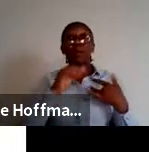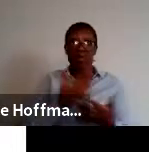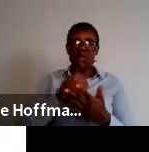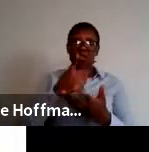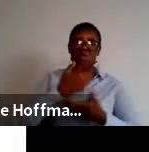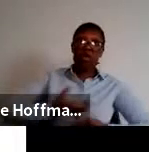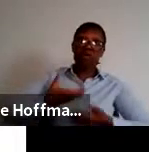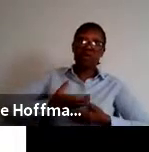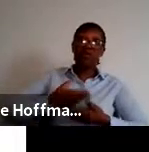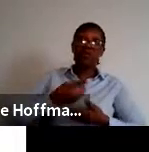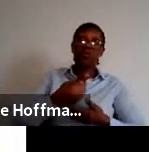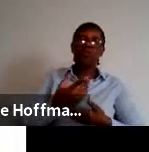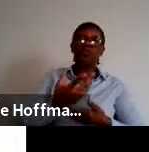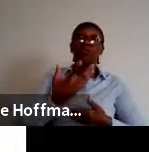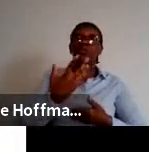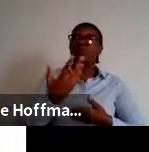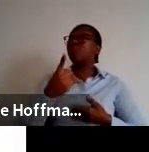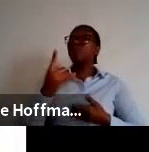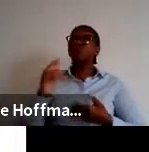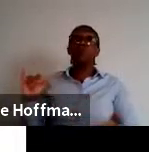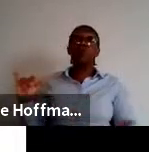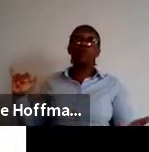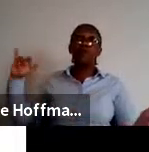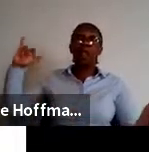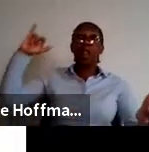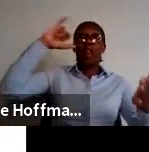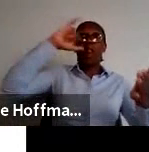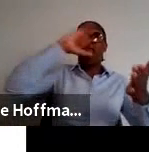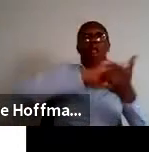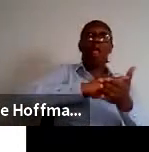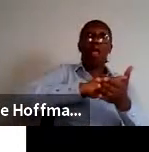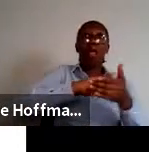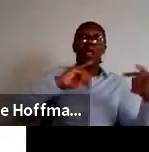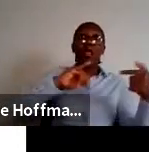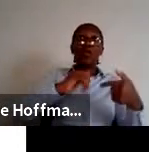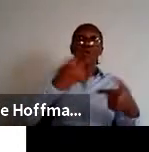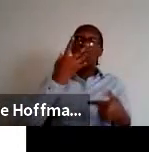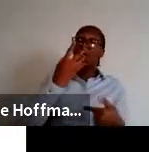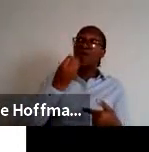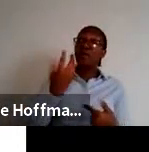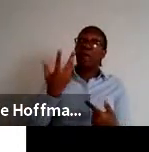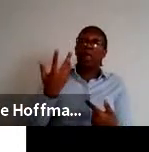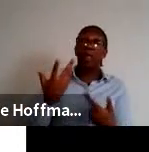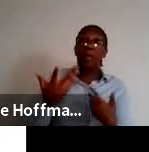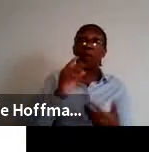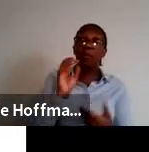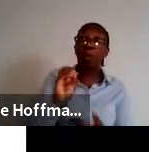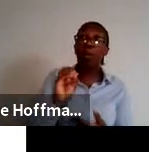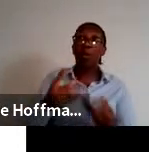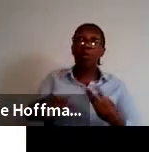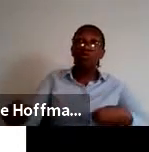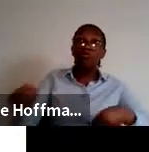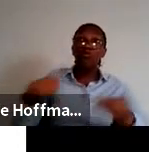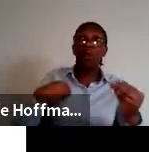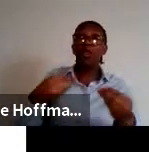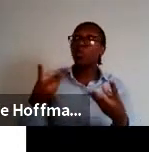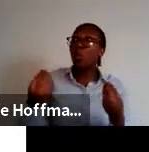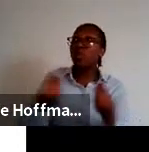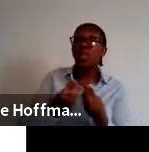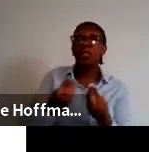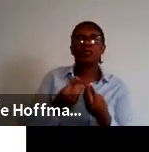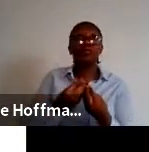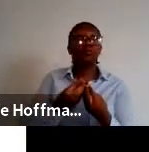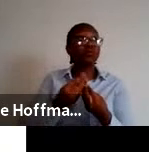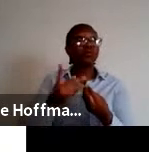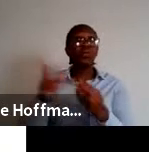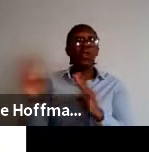of boarding a flight which is suspected of having some parts that are actually